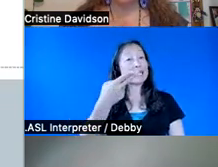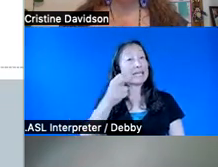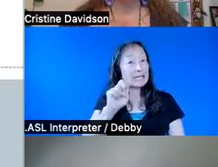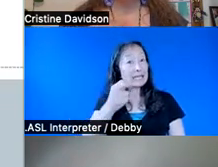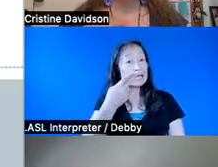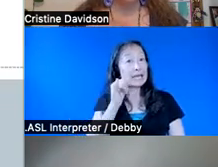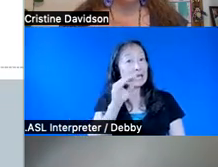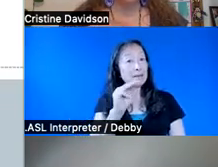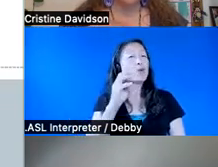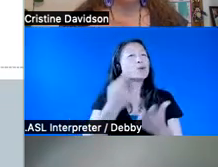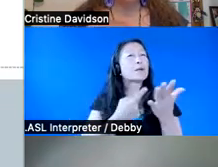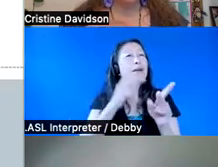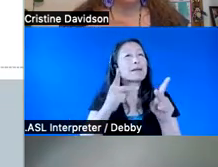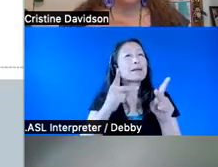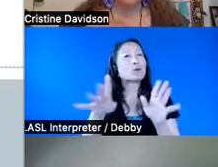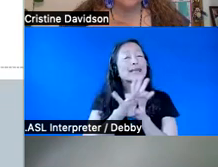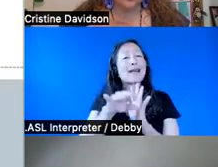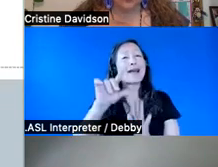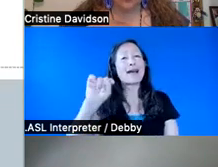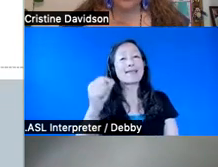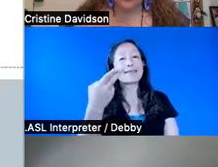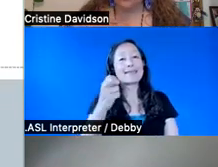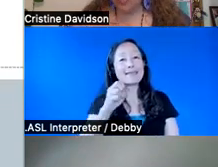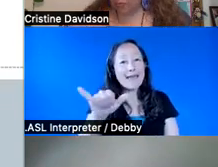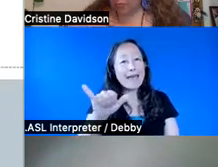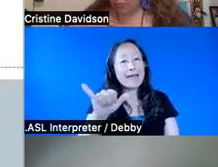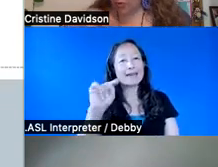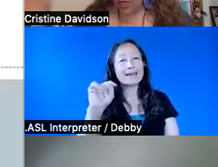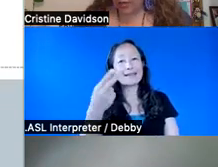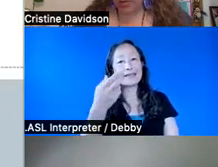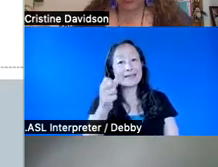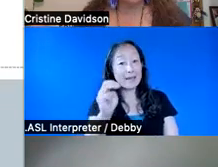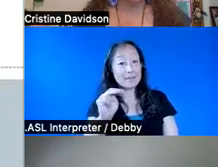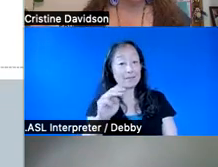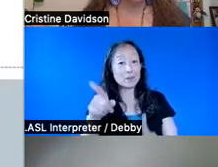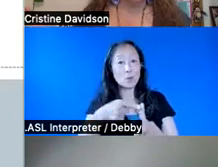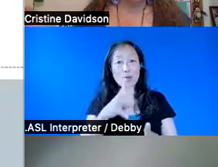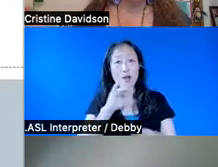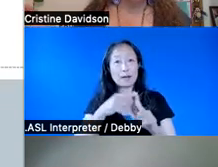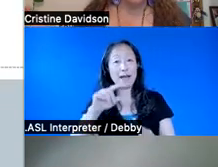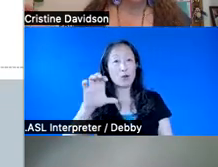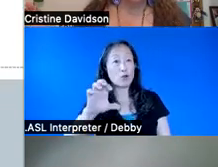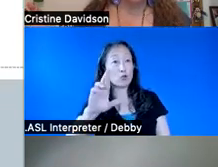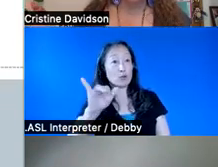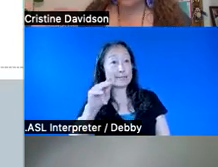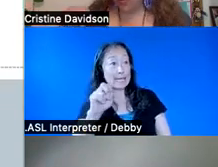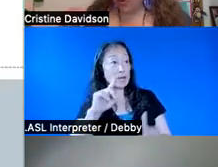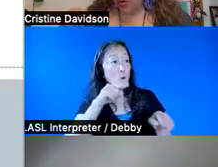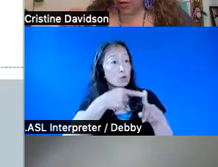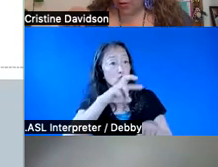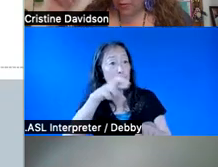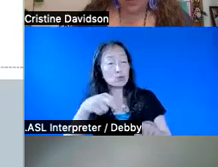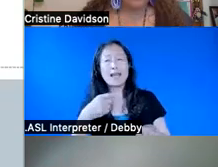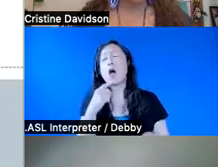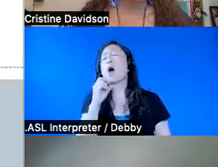say they and them. And so when you were talking about Christine going to the washroom, you would say,